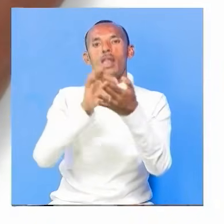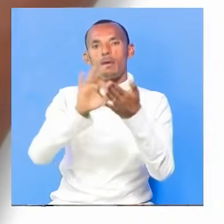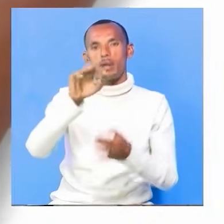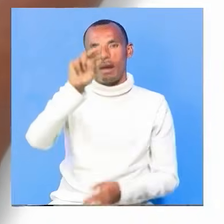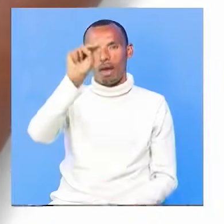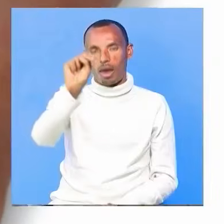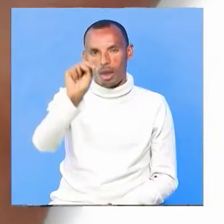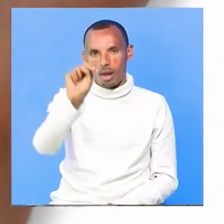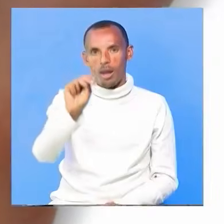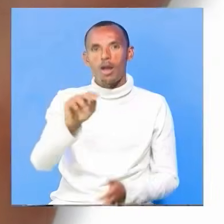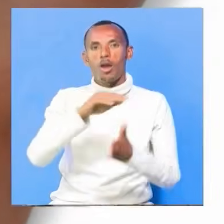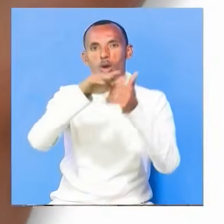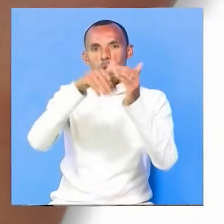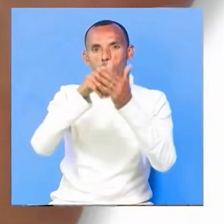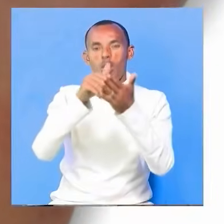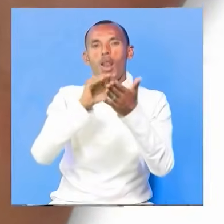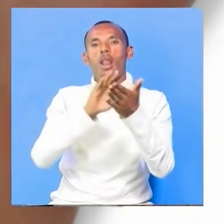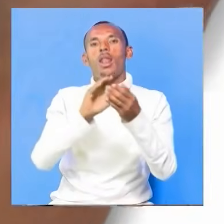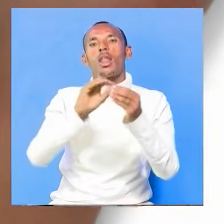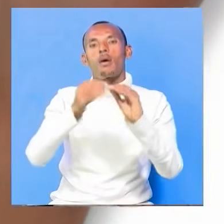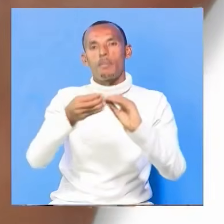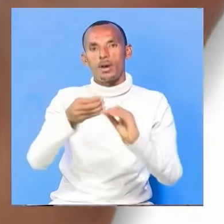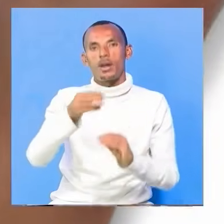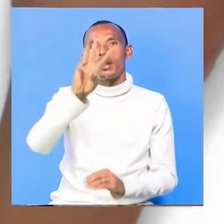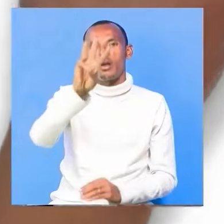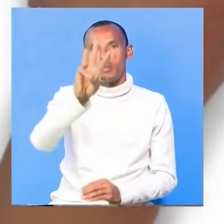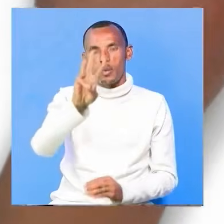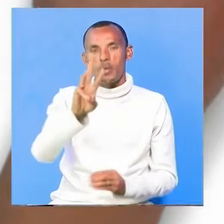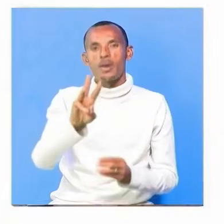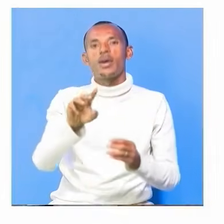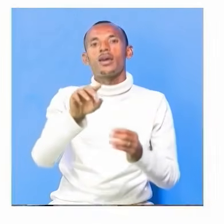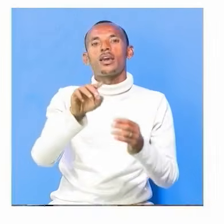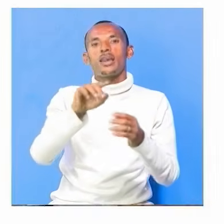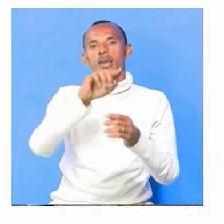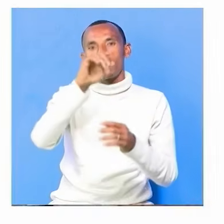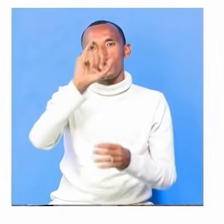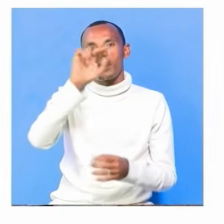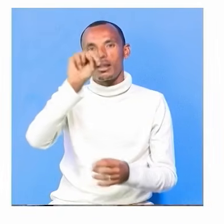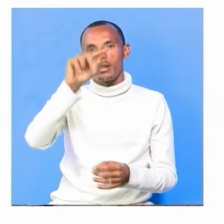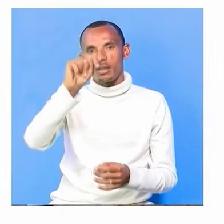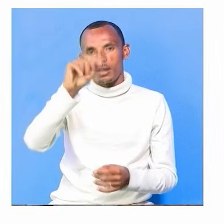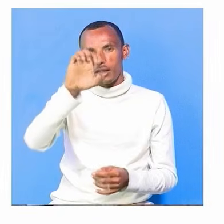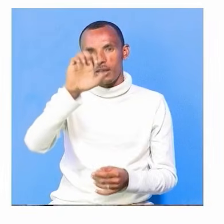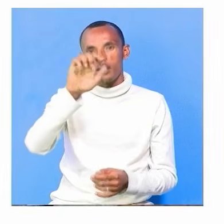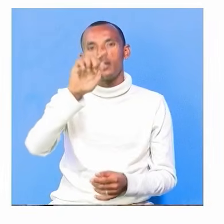natural number, whole number, integers, and